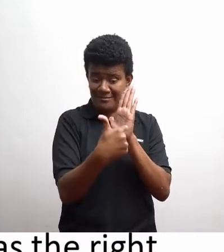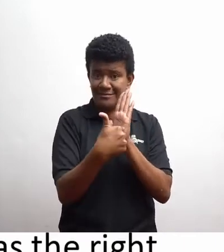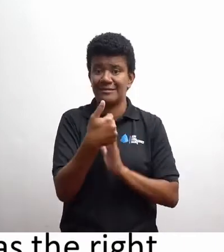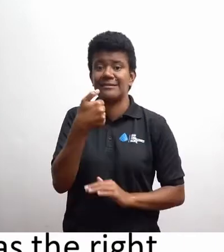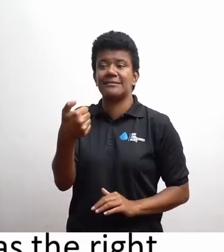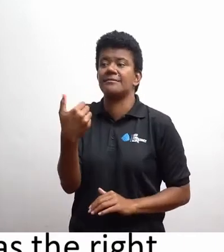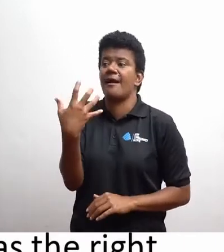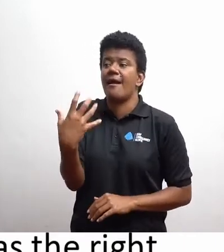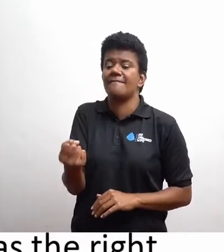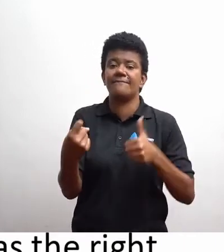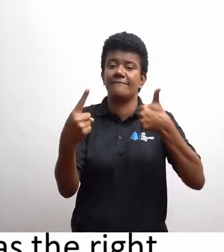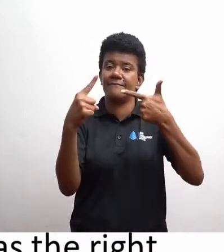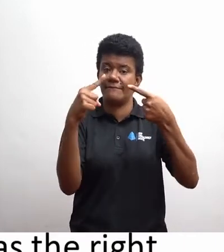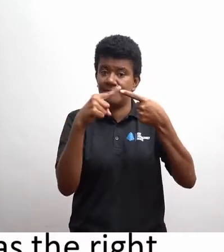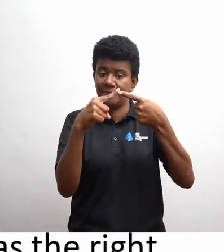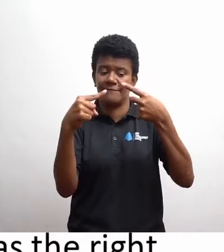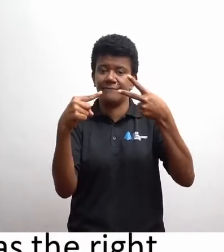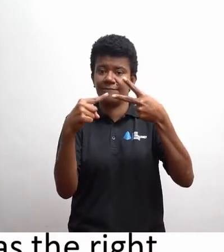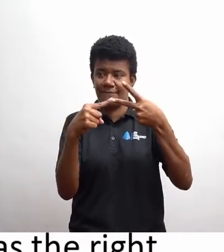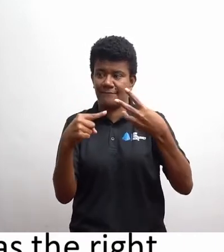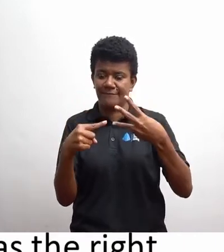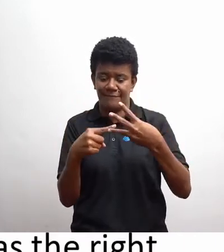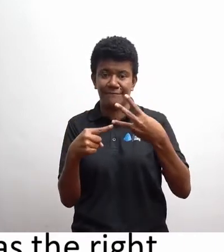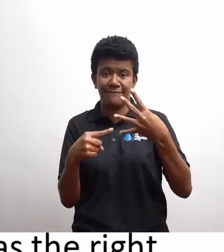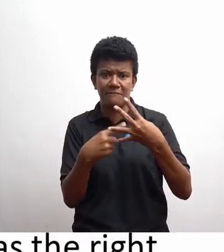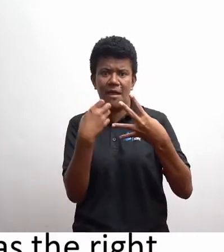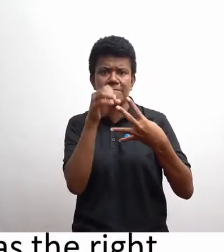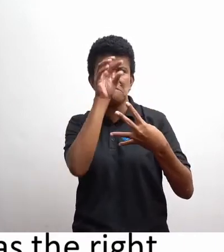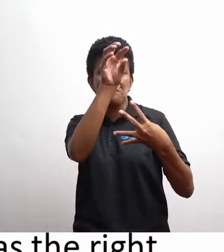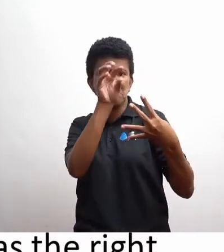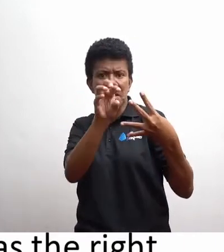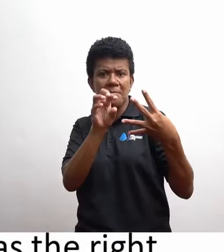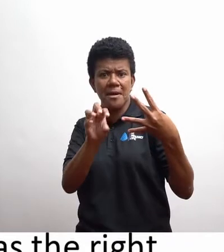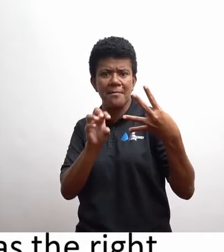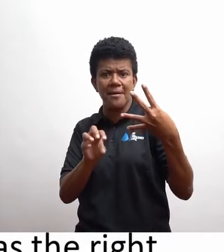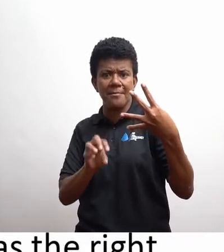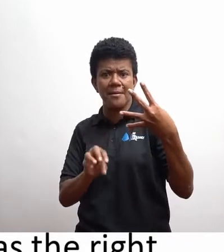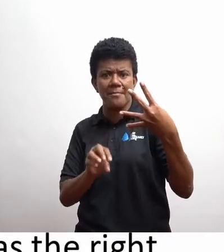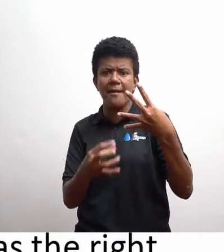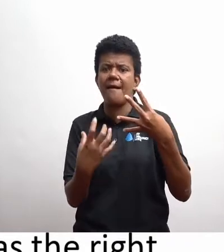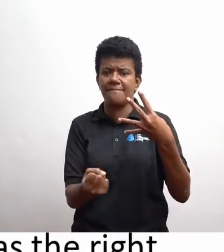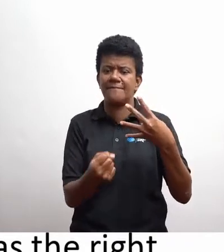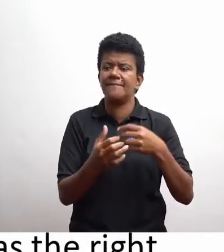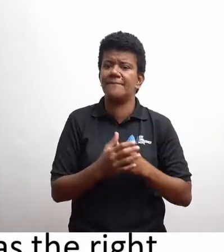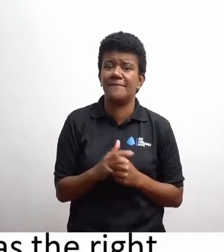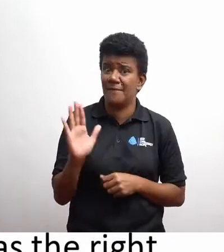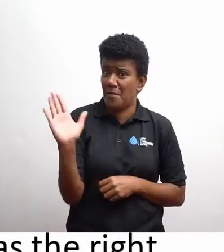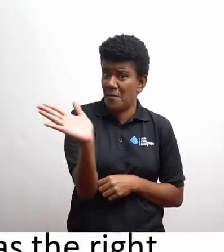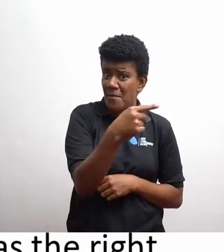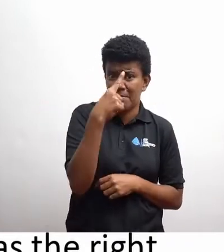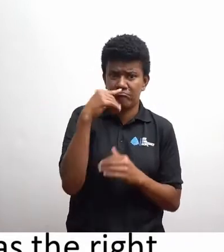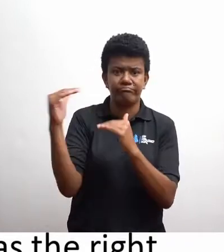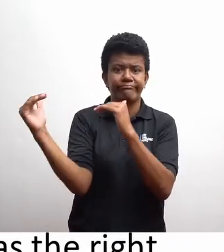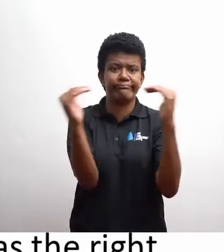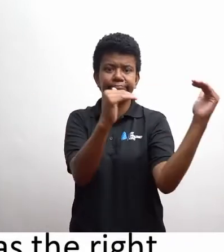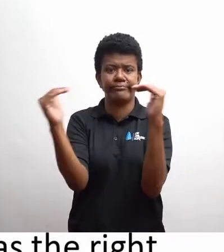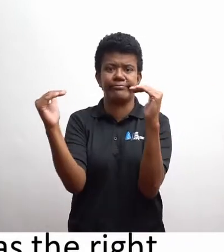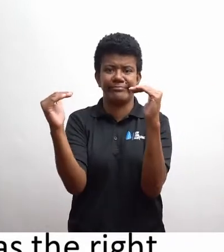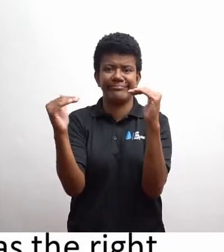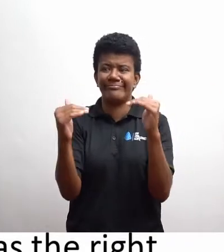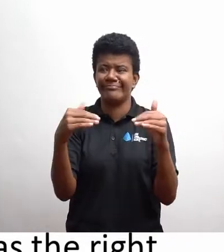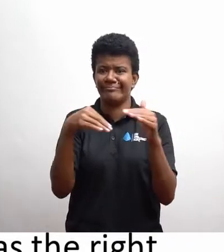are three provisions, three sets of provisions. The first is that every person is equal before the